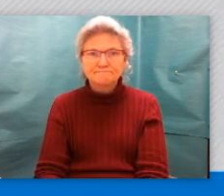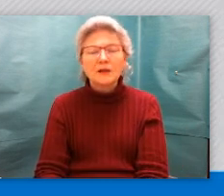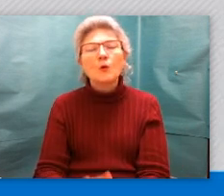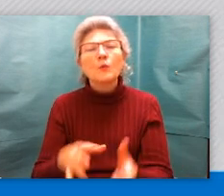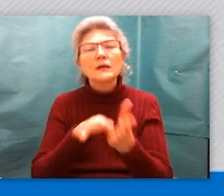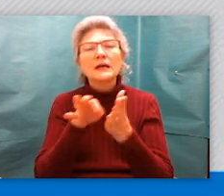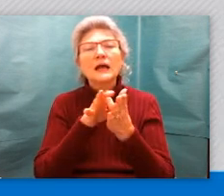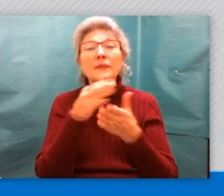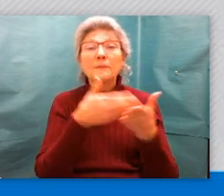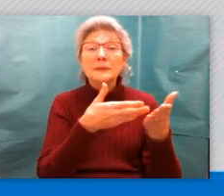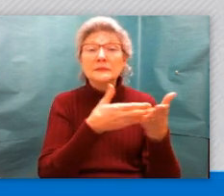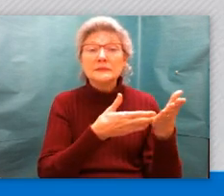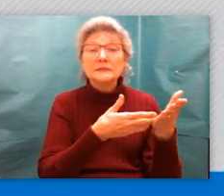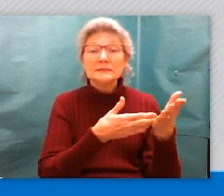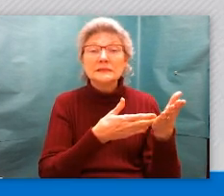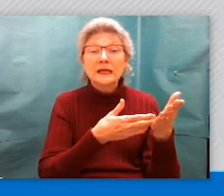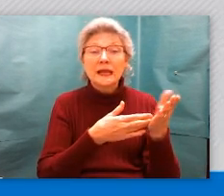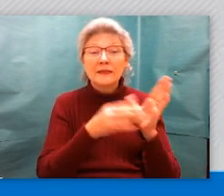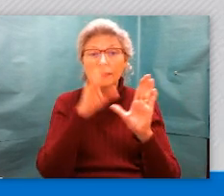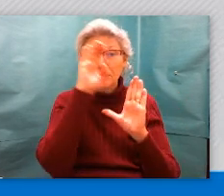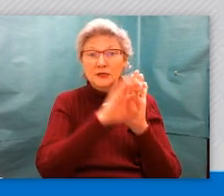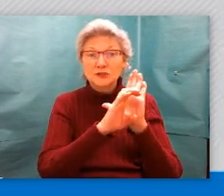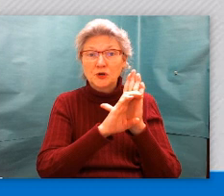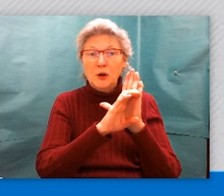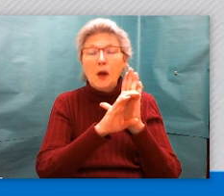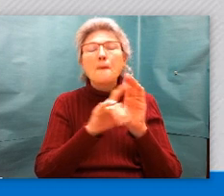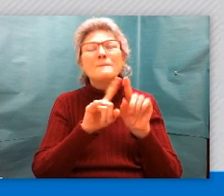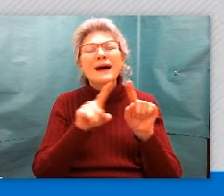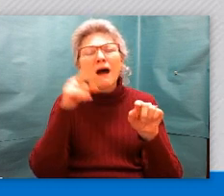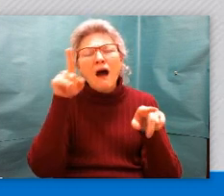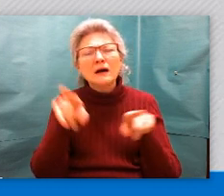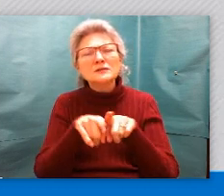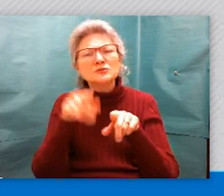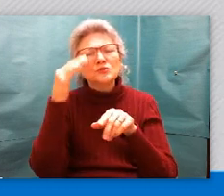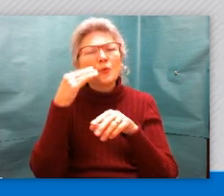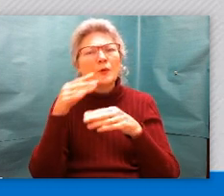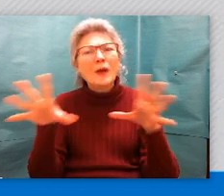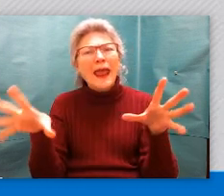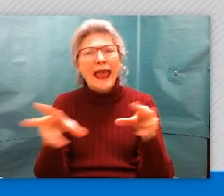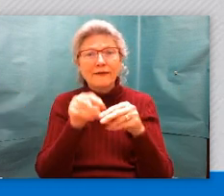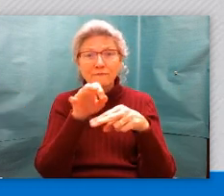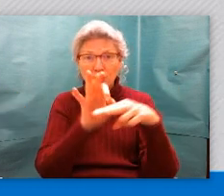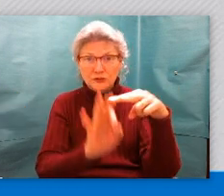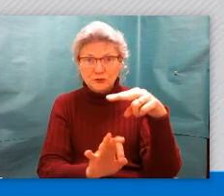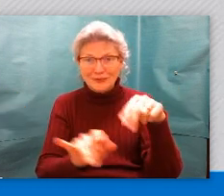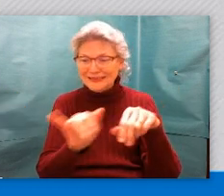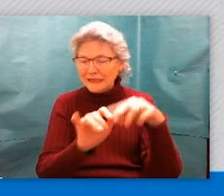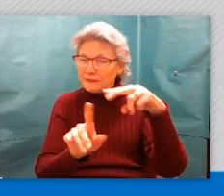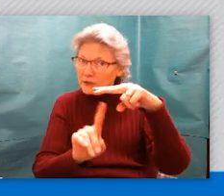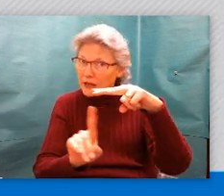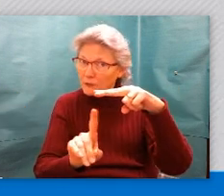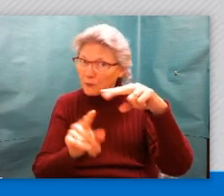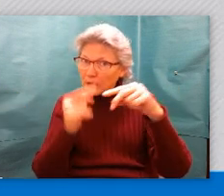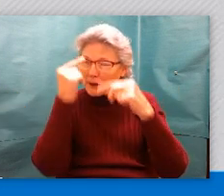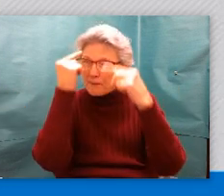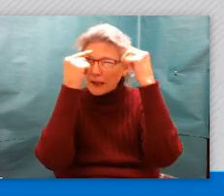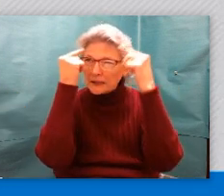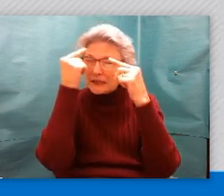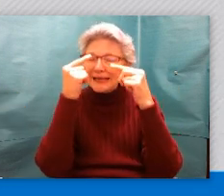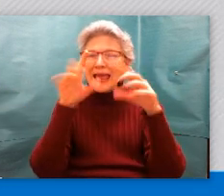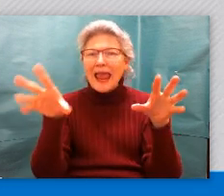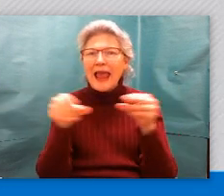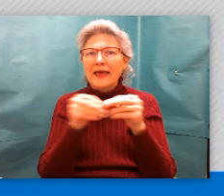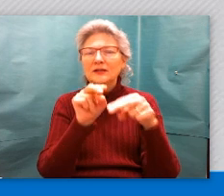can count the pieces in the diagram, but we also know that when adding fractions with the same denominator, we can mentally add the